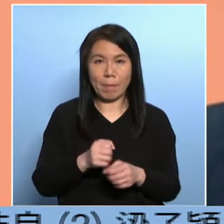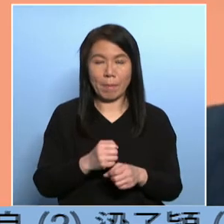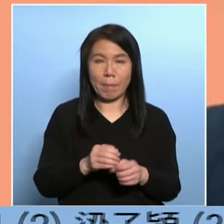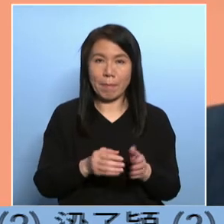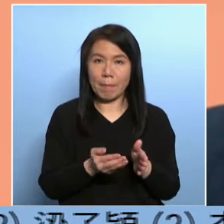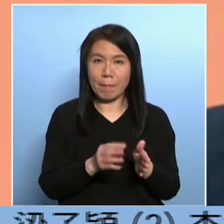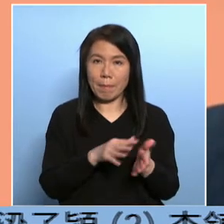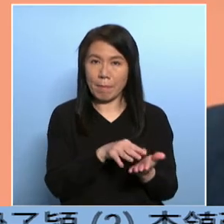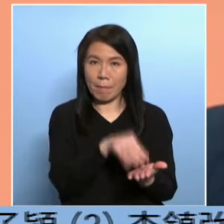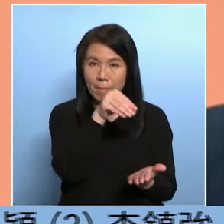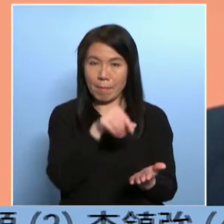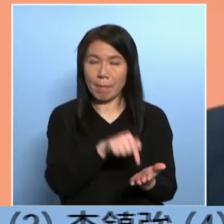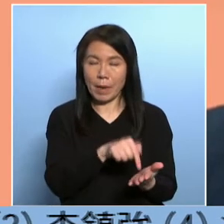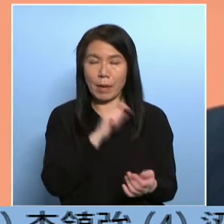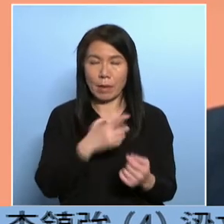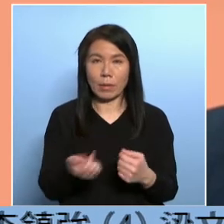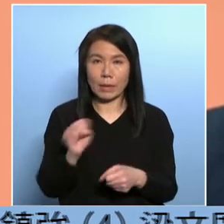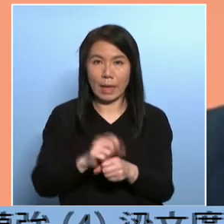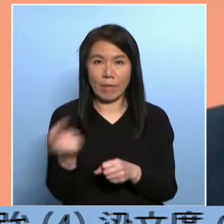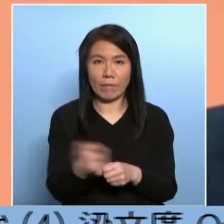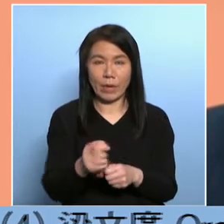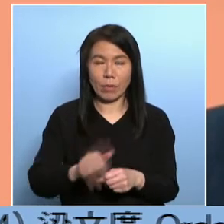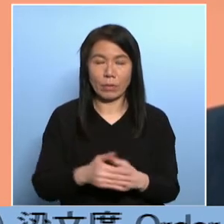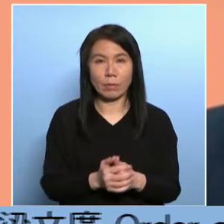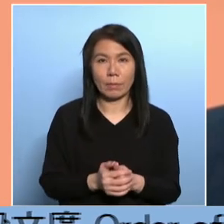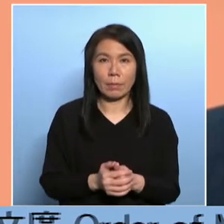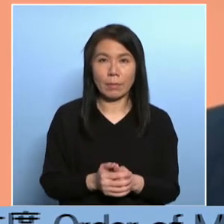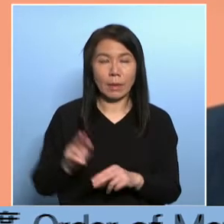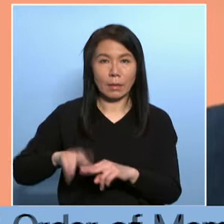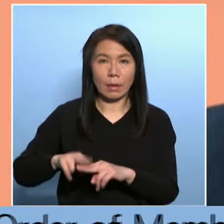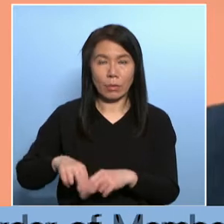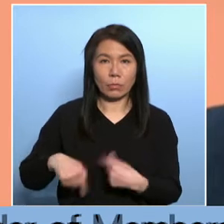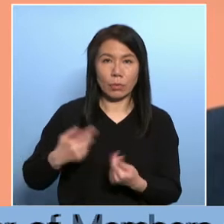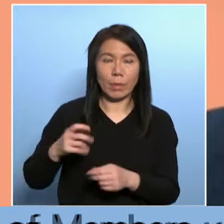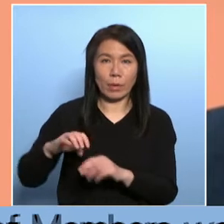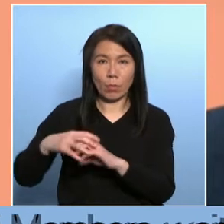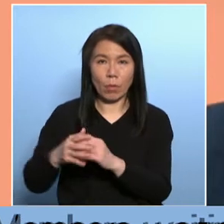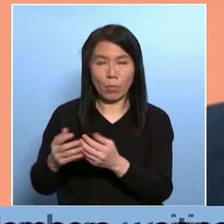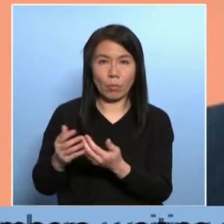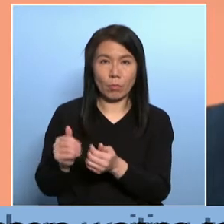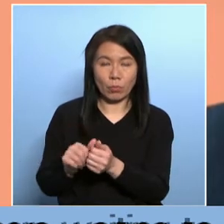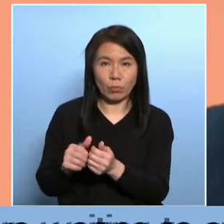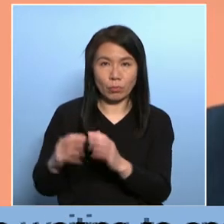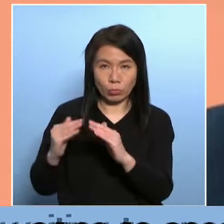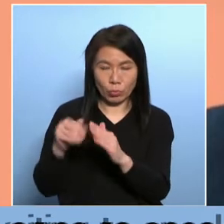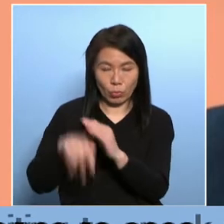learn from the mainland's health code and use this as a